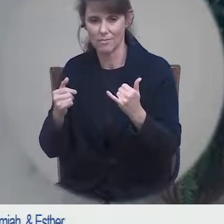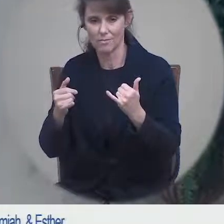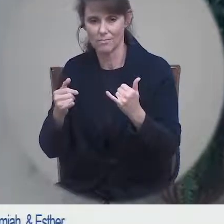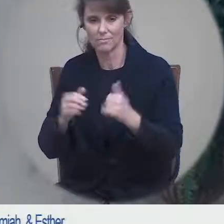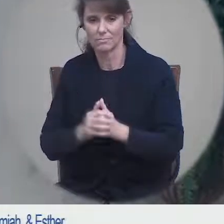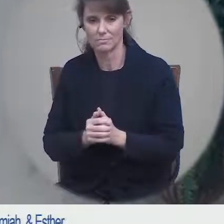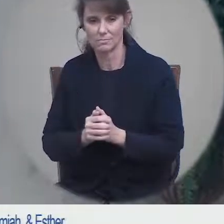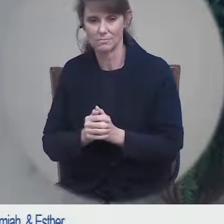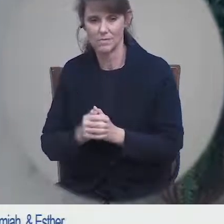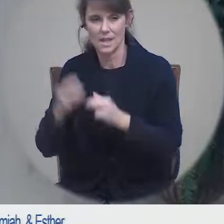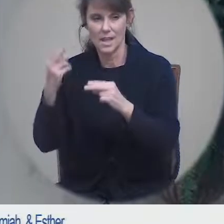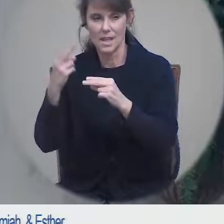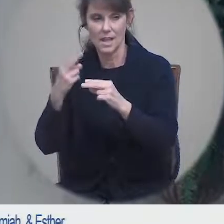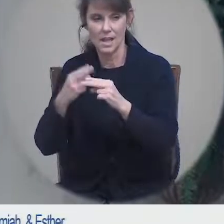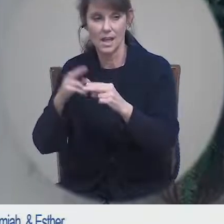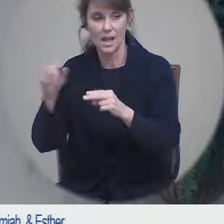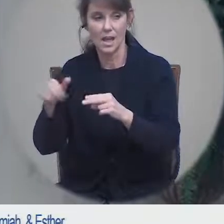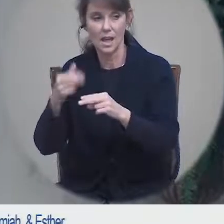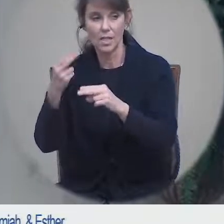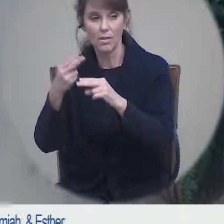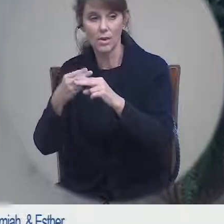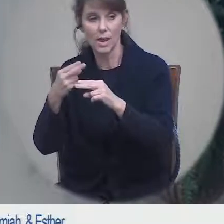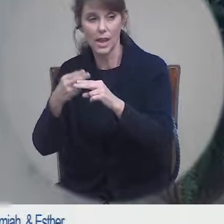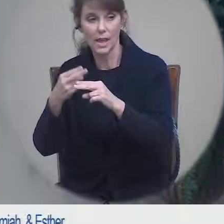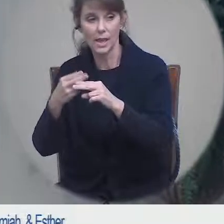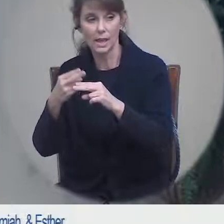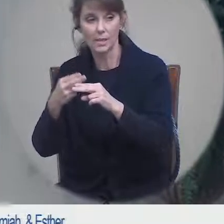What name's at it, huh?